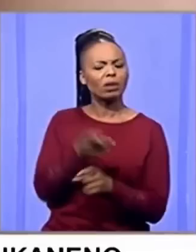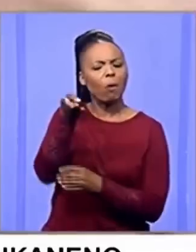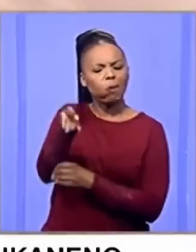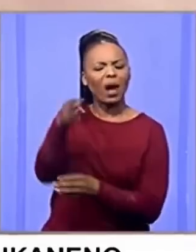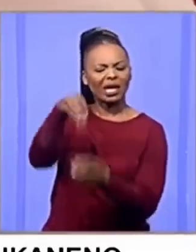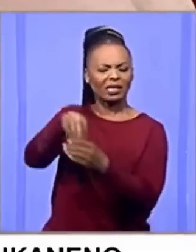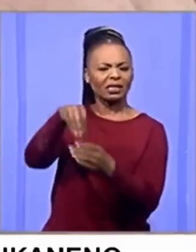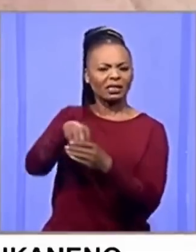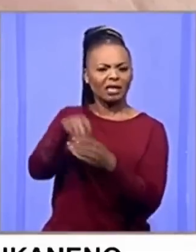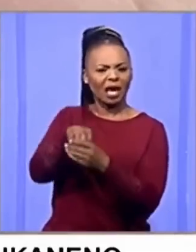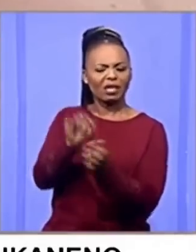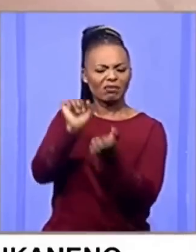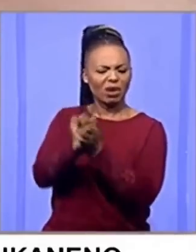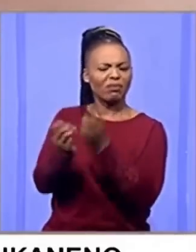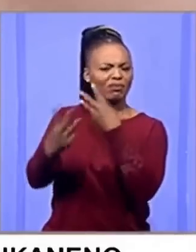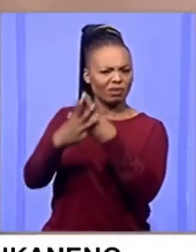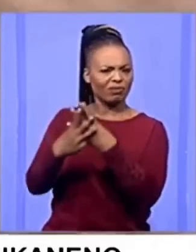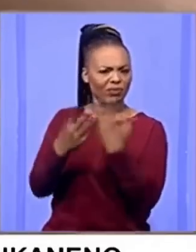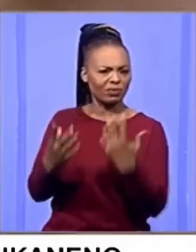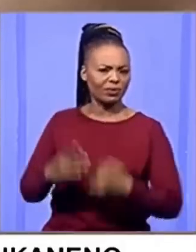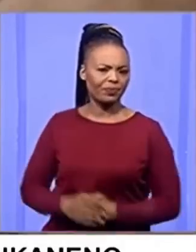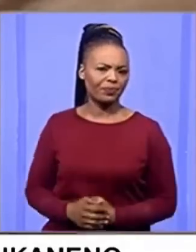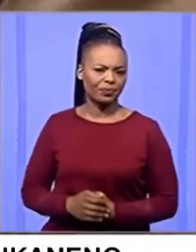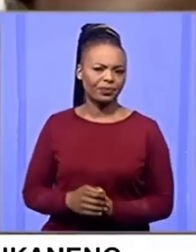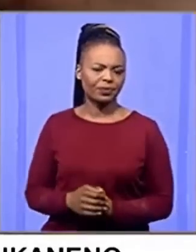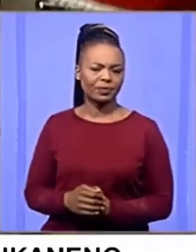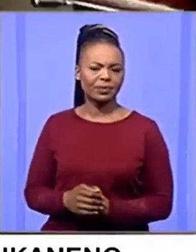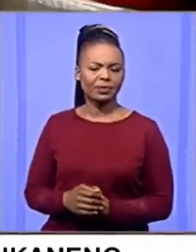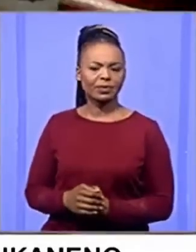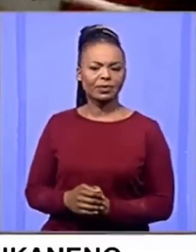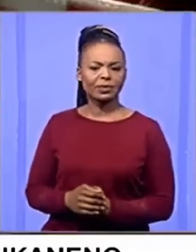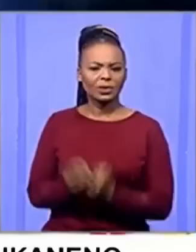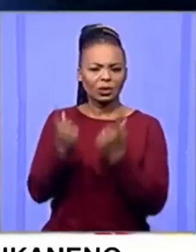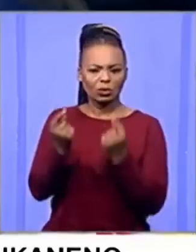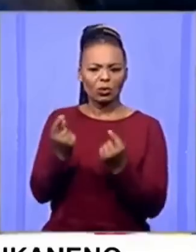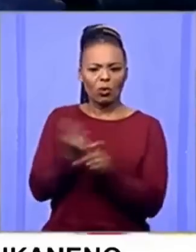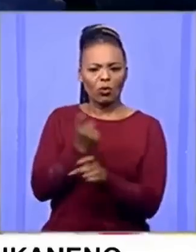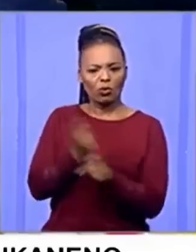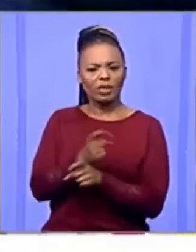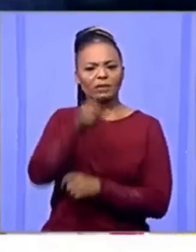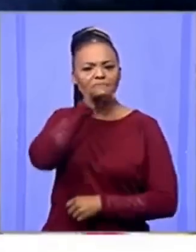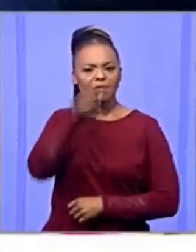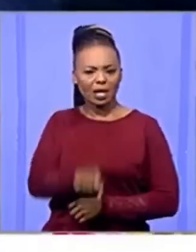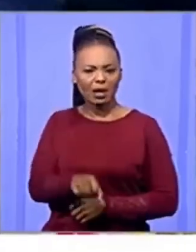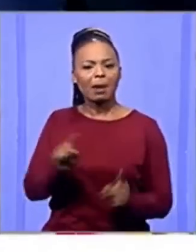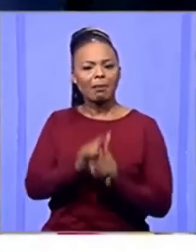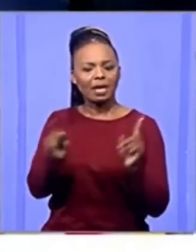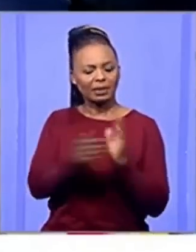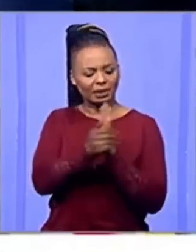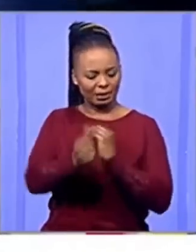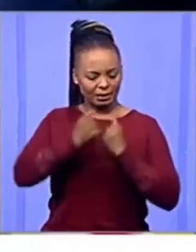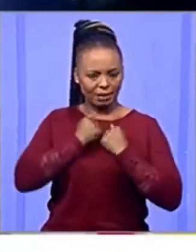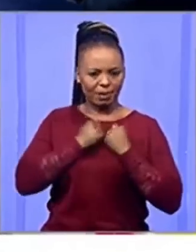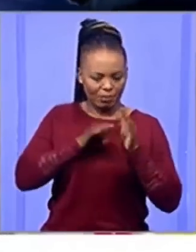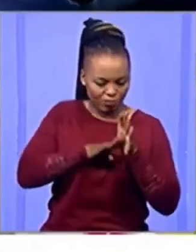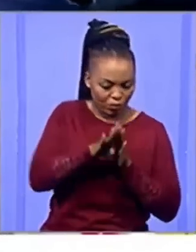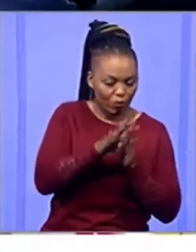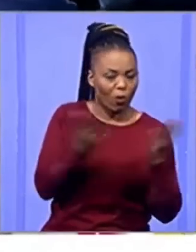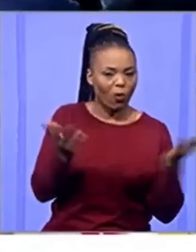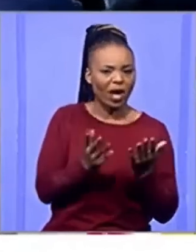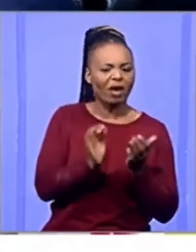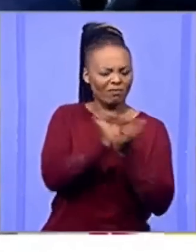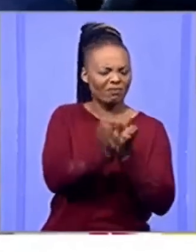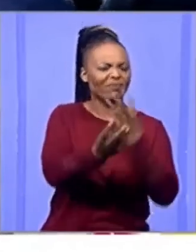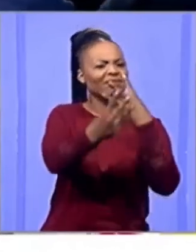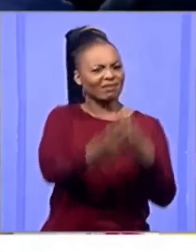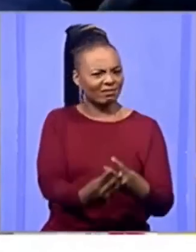a ya kwa kgotlatshekelo. I did it from outside. It's something that I've always liked, but I upped my skills here with